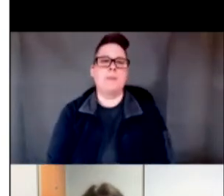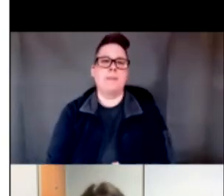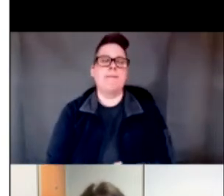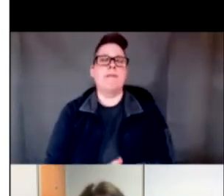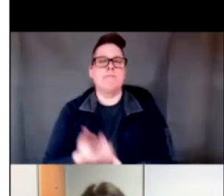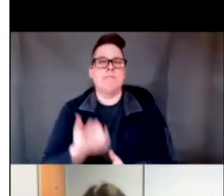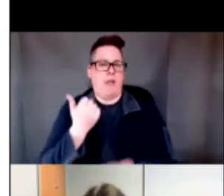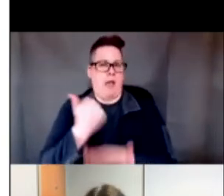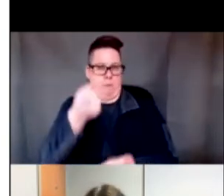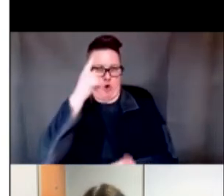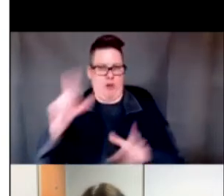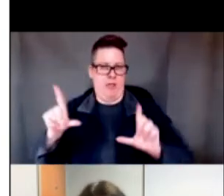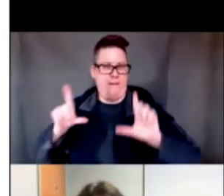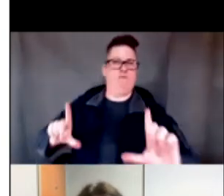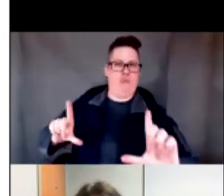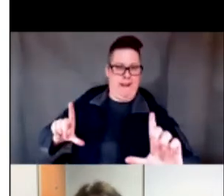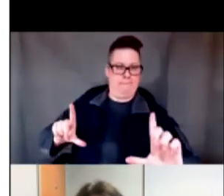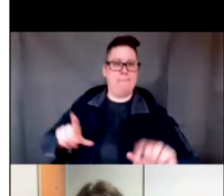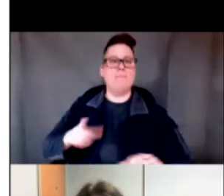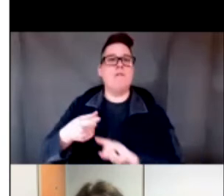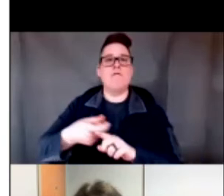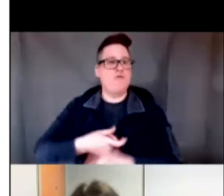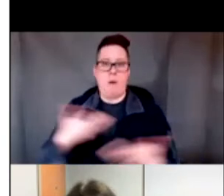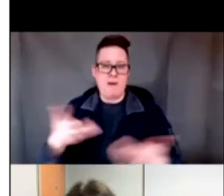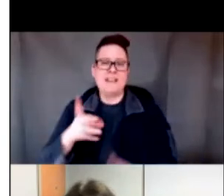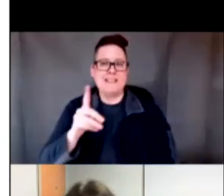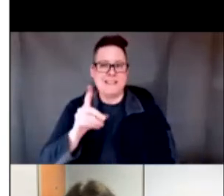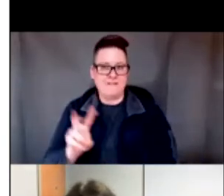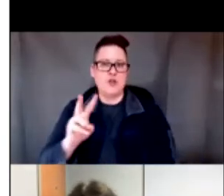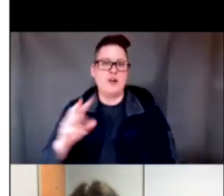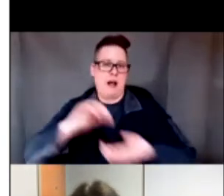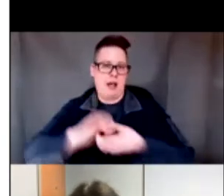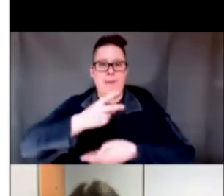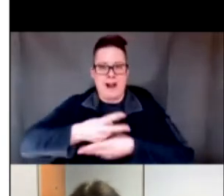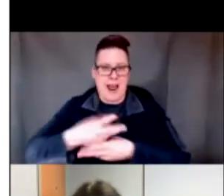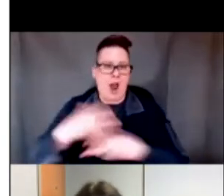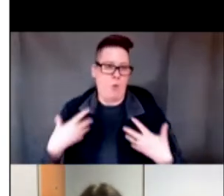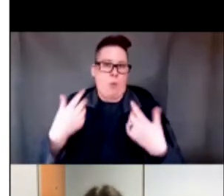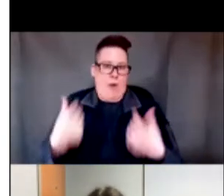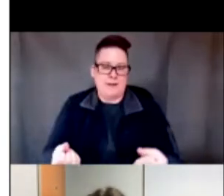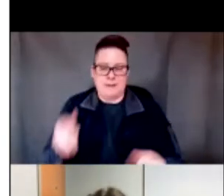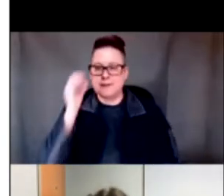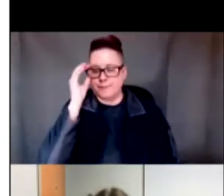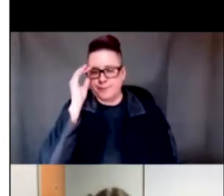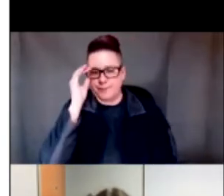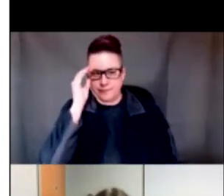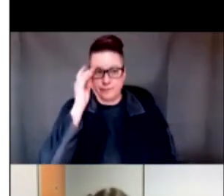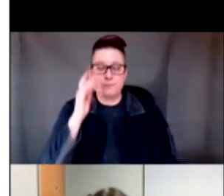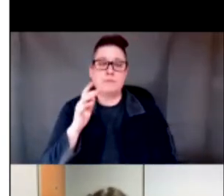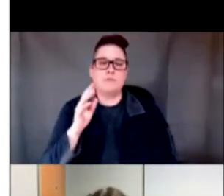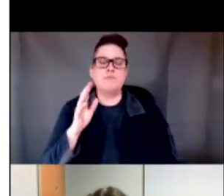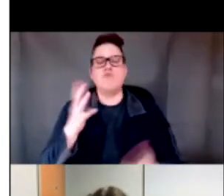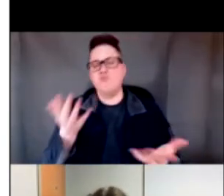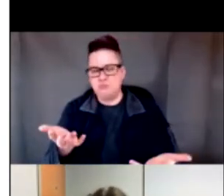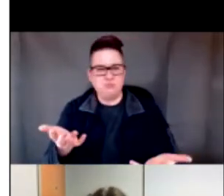a frame around this work that comes from the Division of Collaborative Care and Wellness in our our division. So, so just